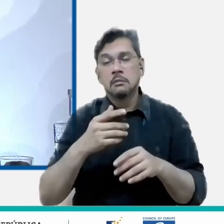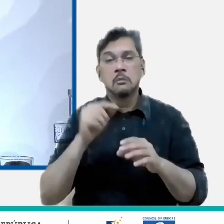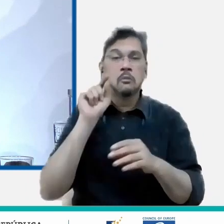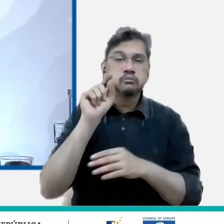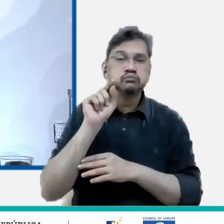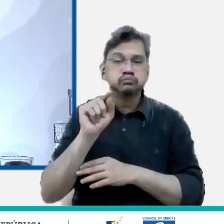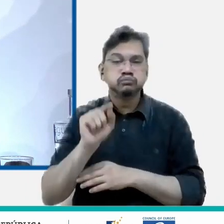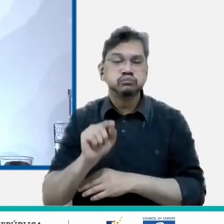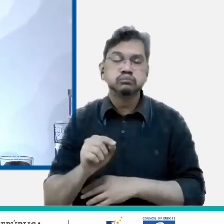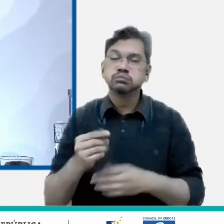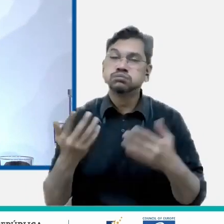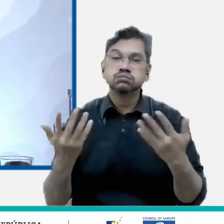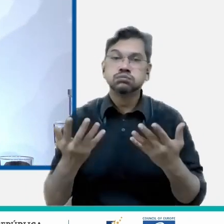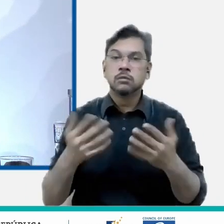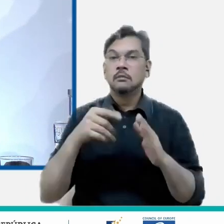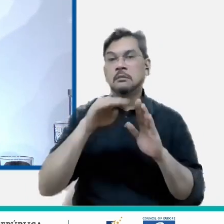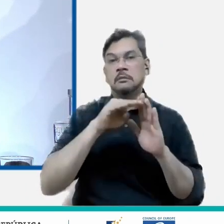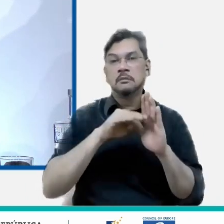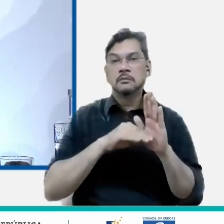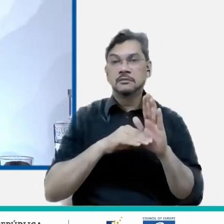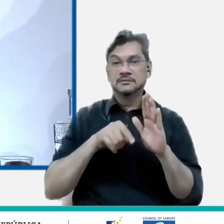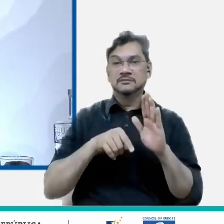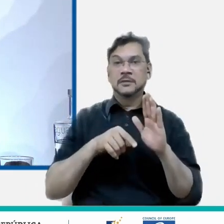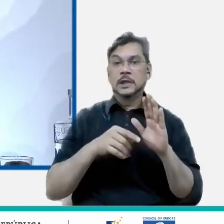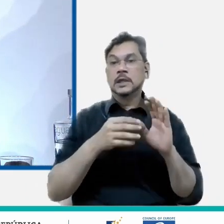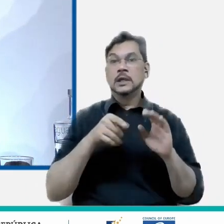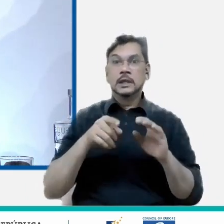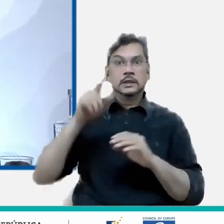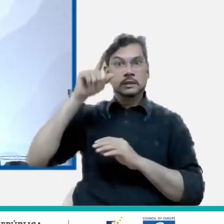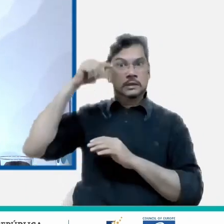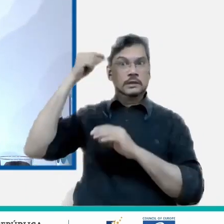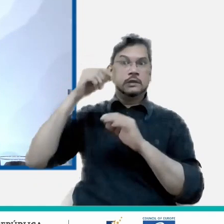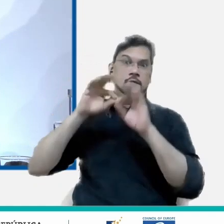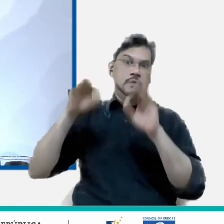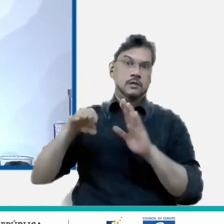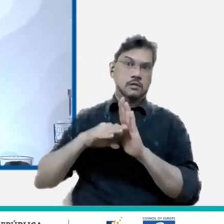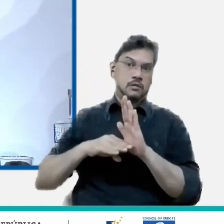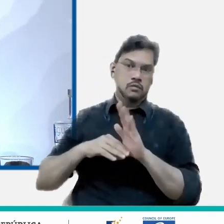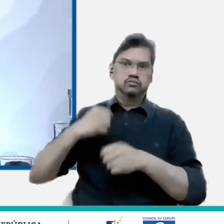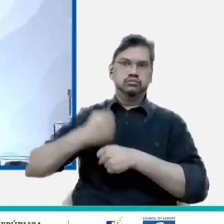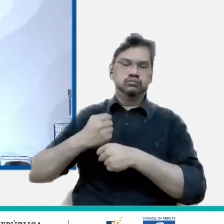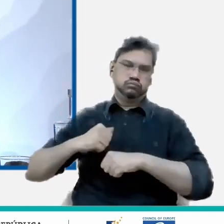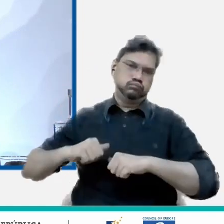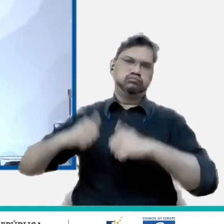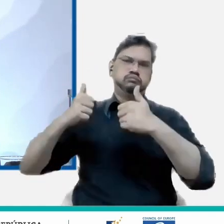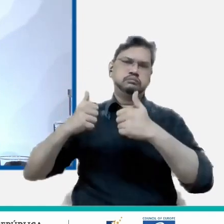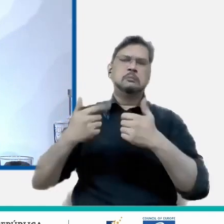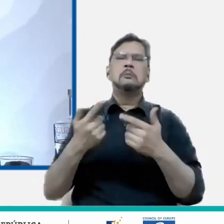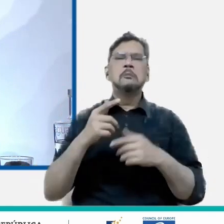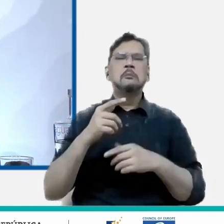for the implementation of this concrete roadmap in the context of the Europe and Central Asia